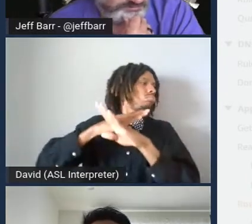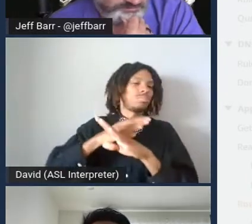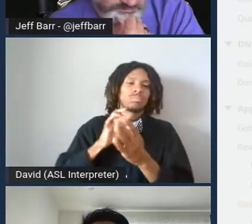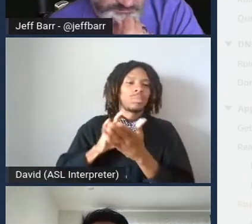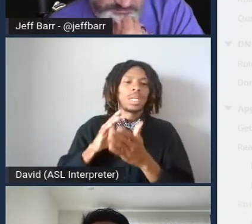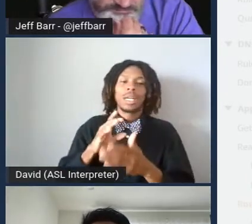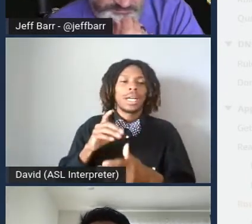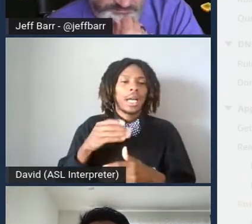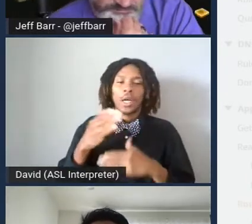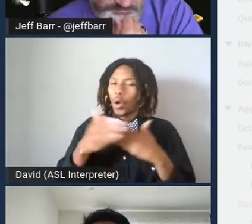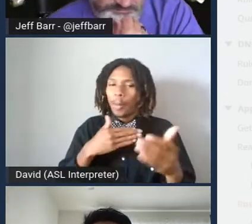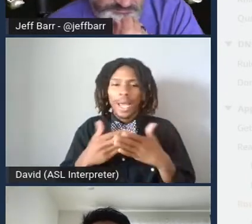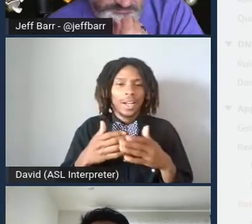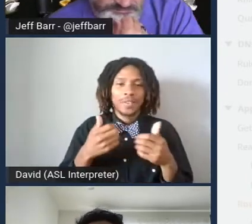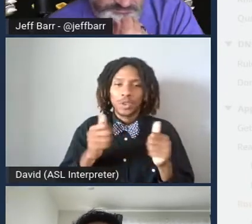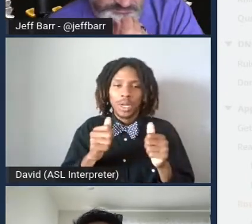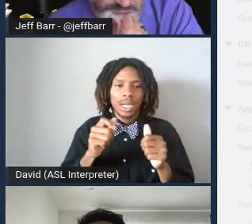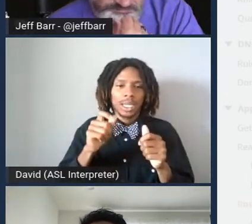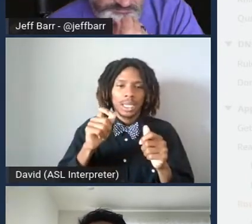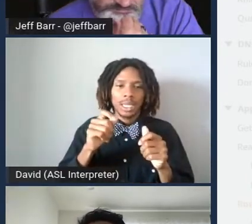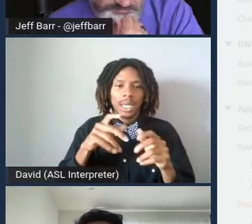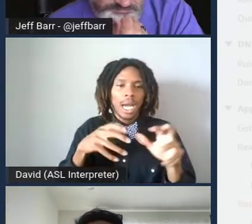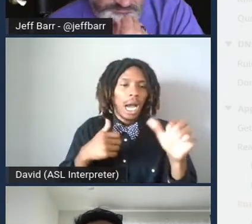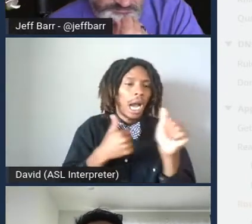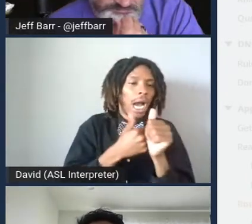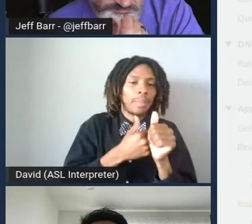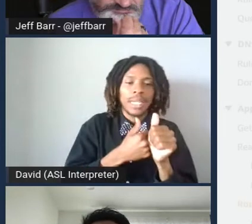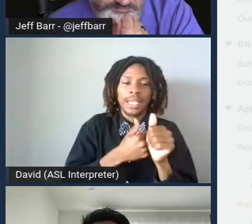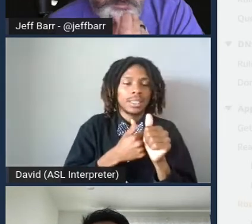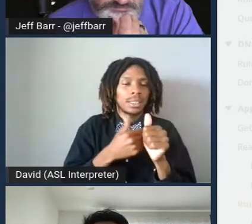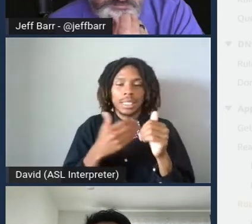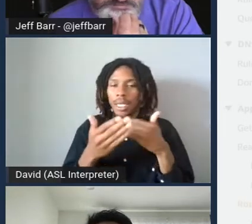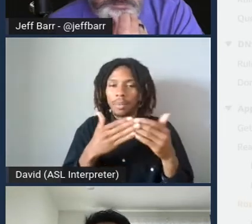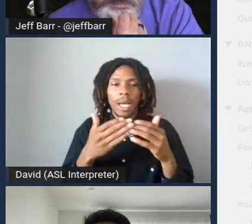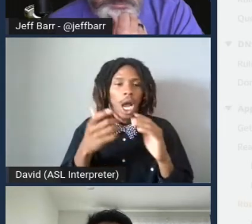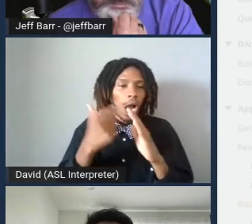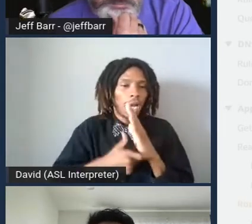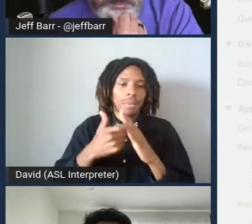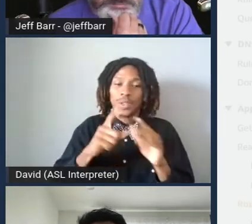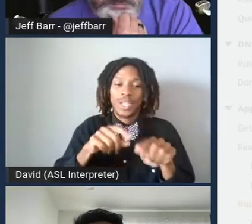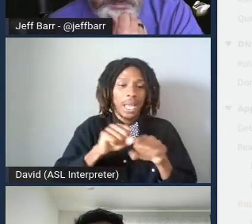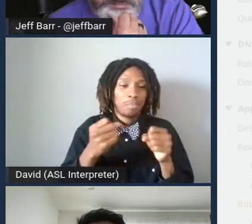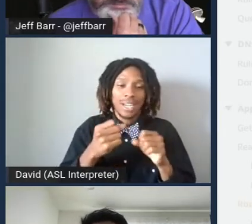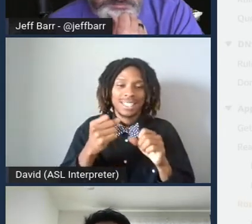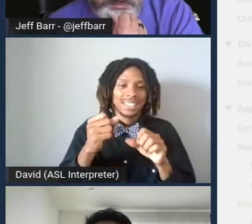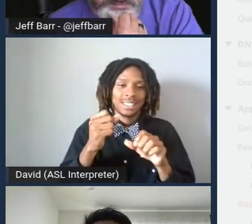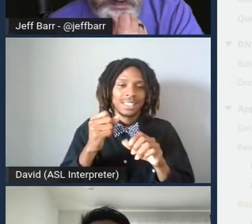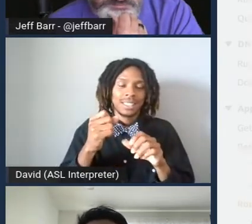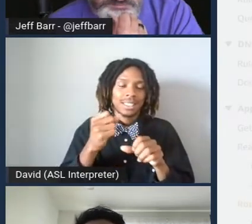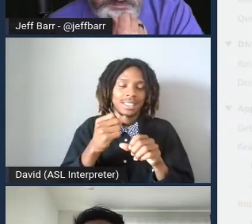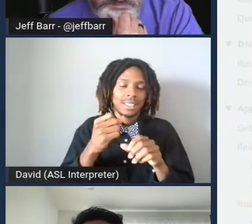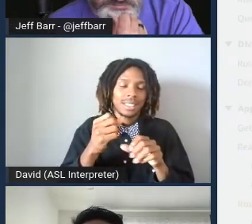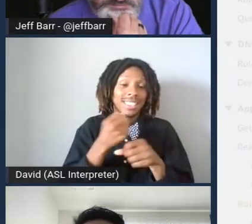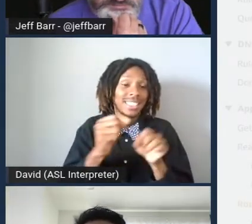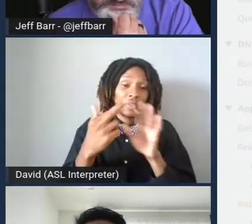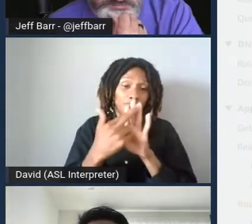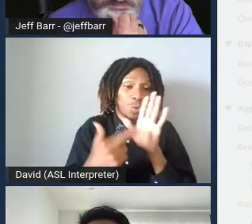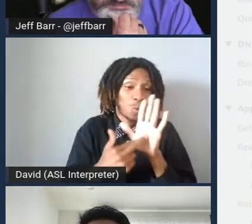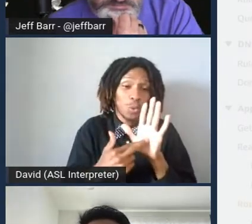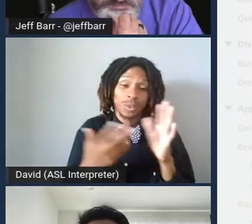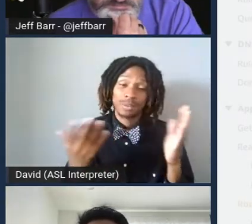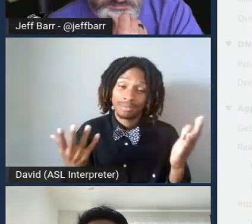try, all of these updates happen atomically, so you cannot break the safety rule. This comes in